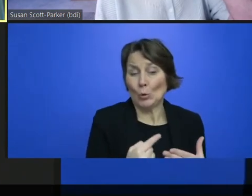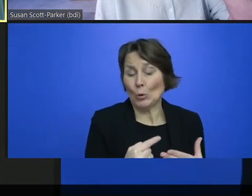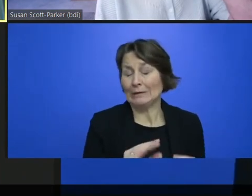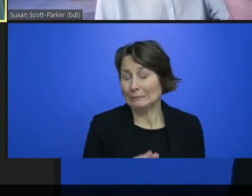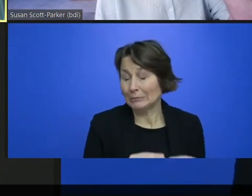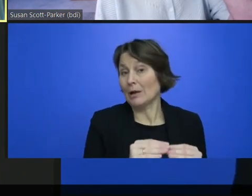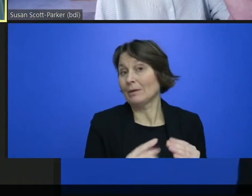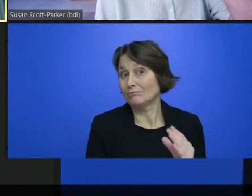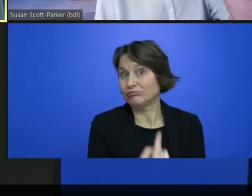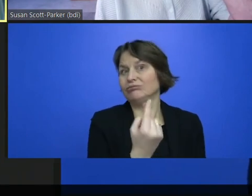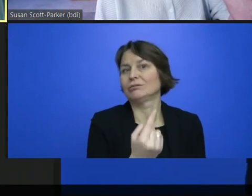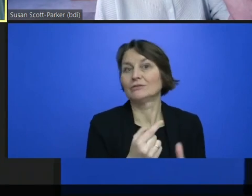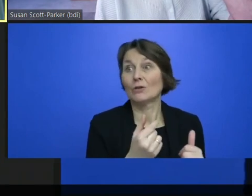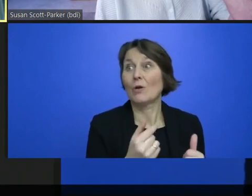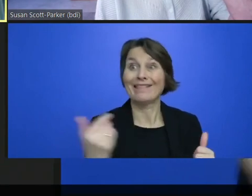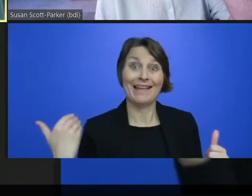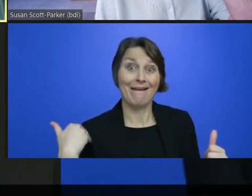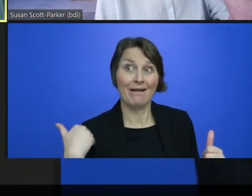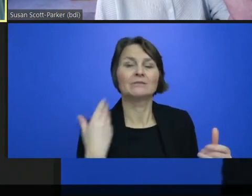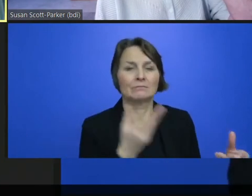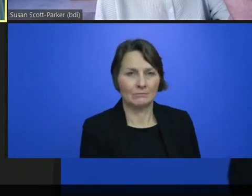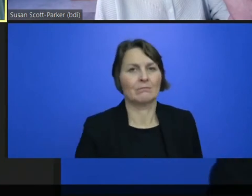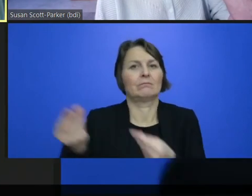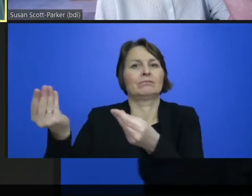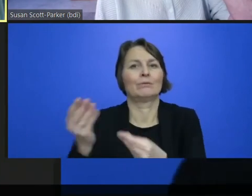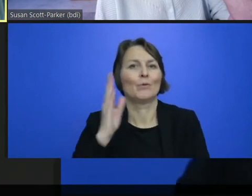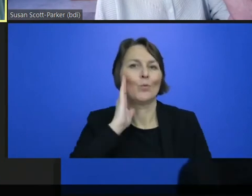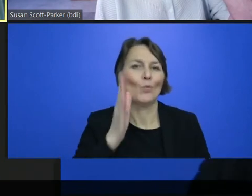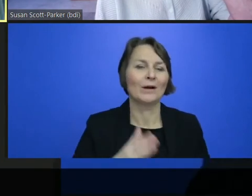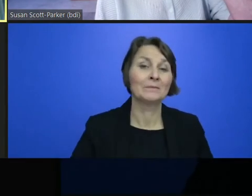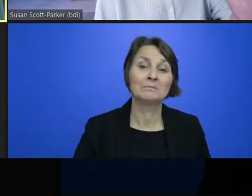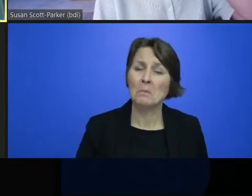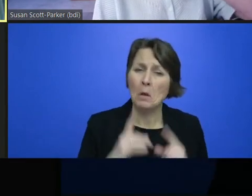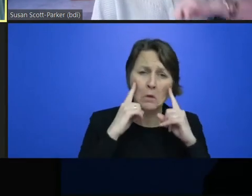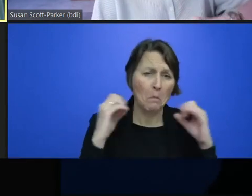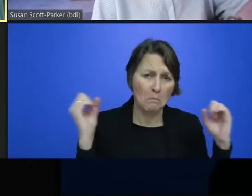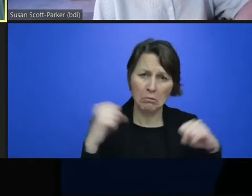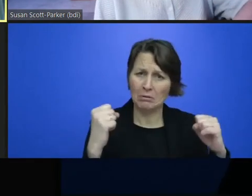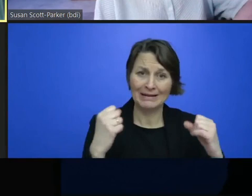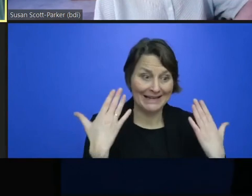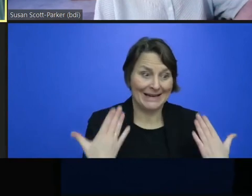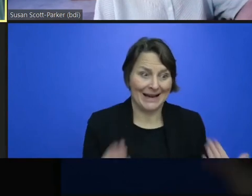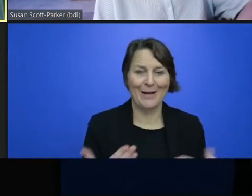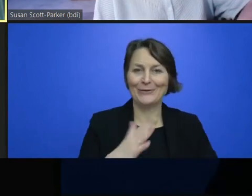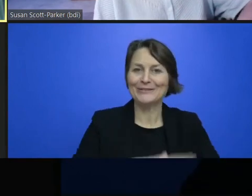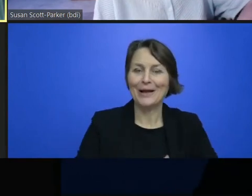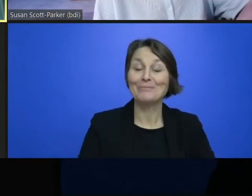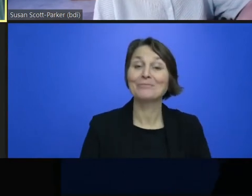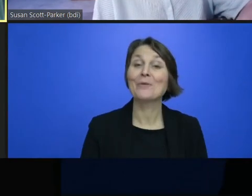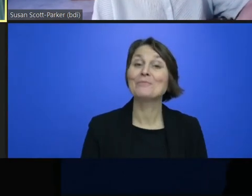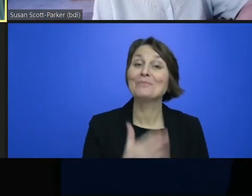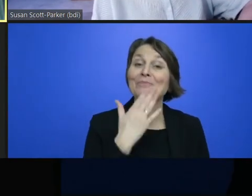challenge that we need to address. And I fully agree, Eve, it's the time is now. No? So thanks to both of you for